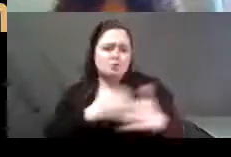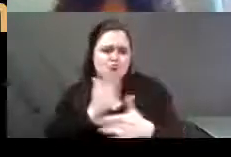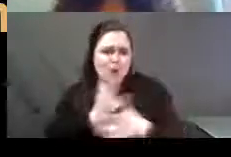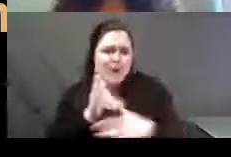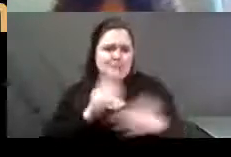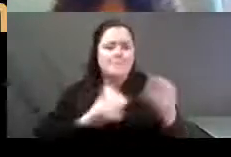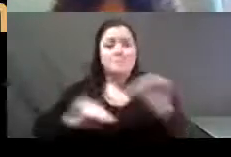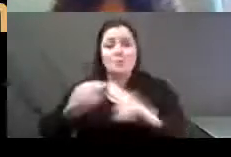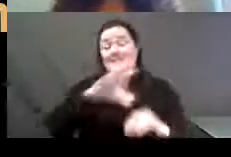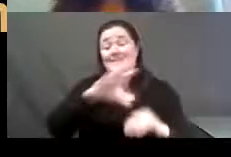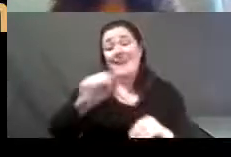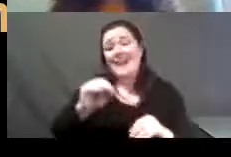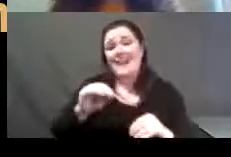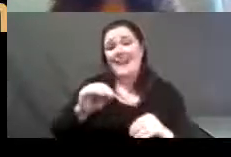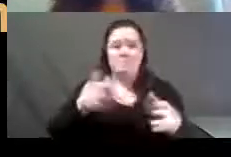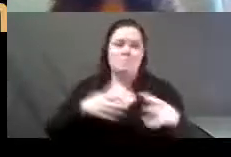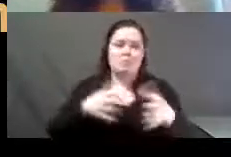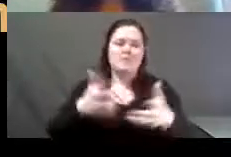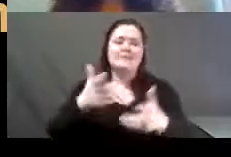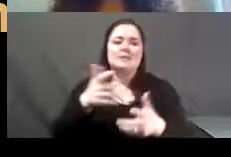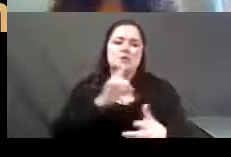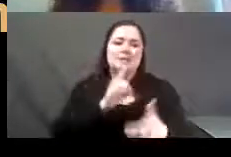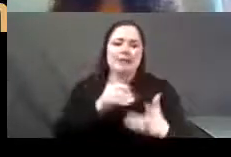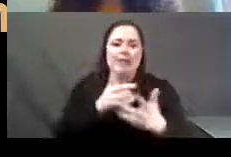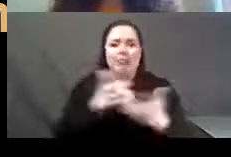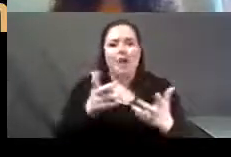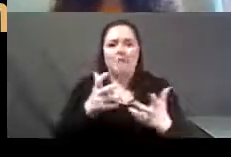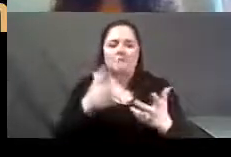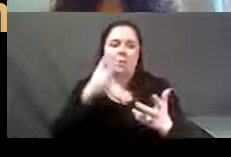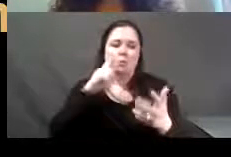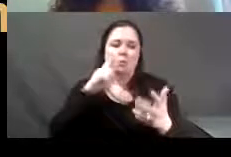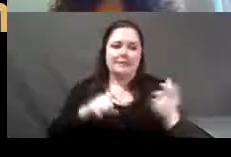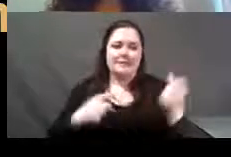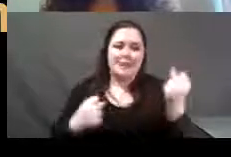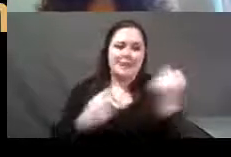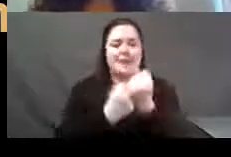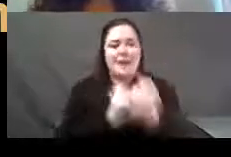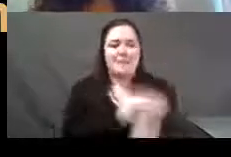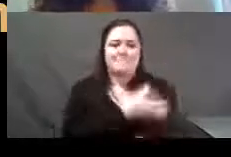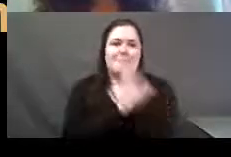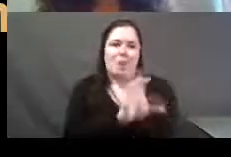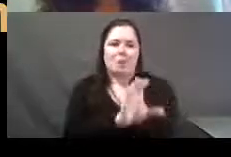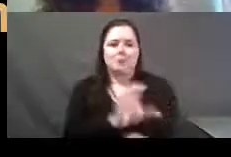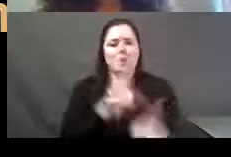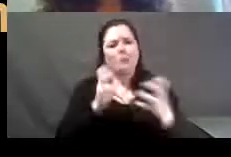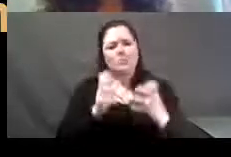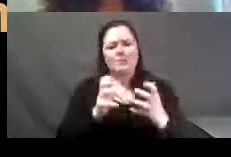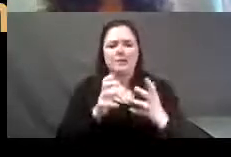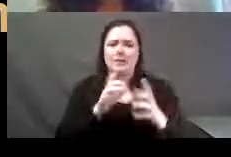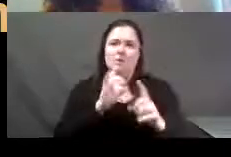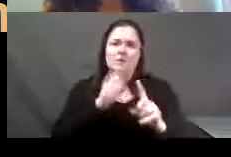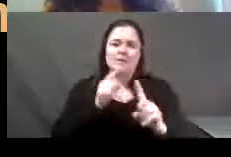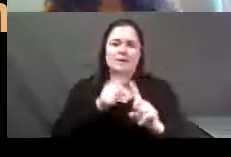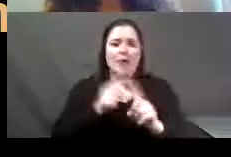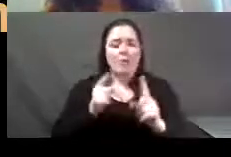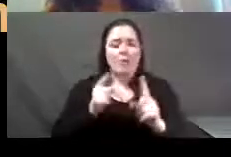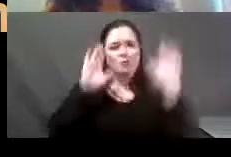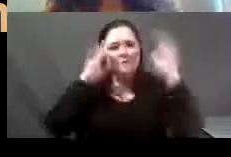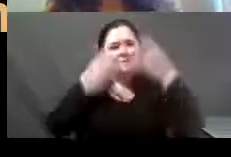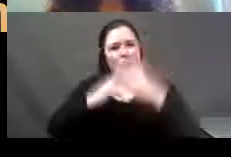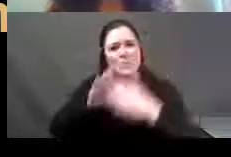she actually did a lot to help those in poverty. So I really wanted to center this essentially in her legacy